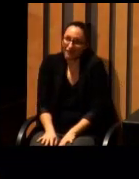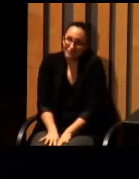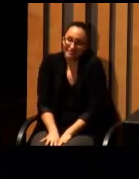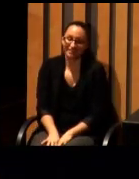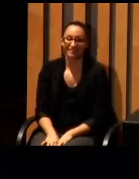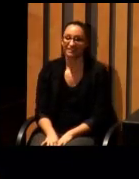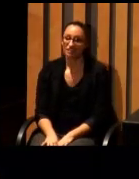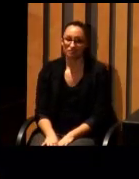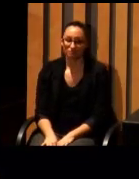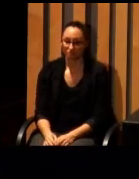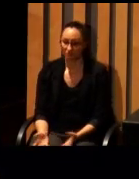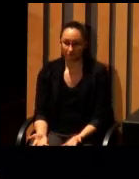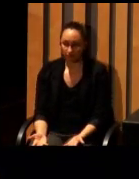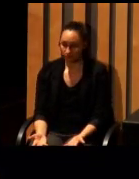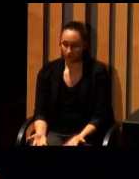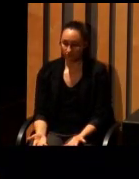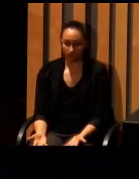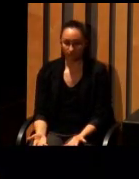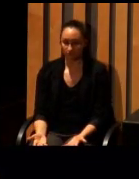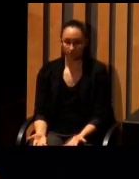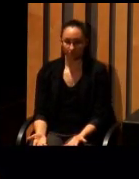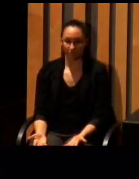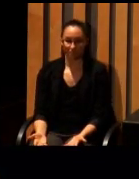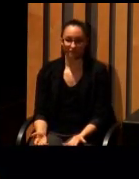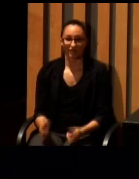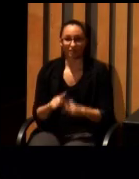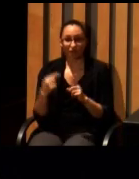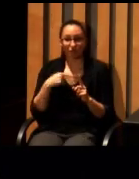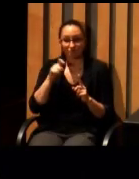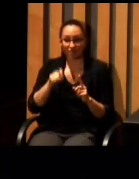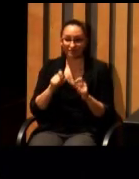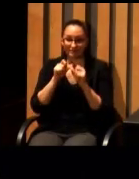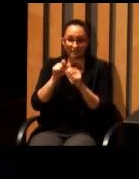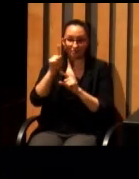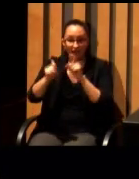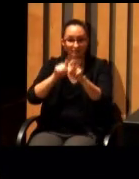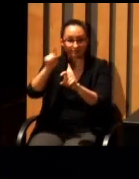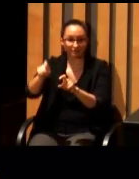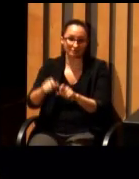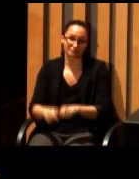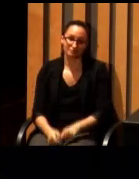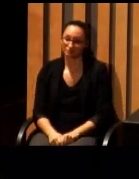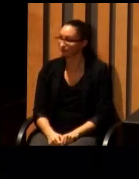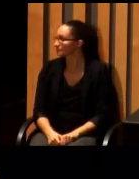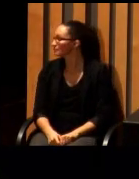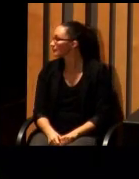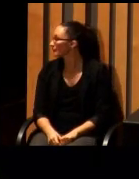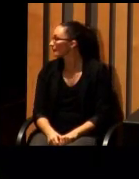the gist of his remark, but these are the questions that have to keep being asked.